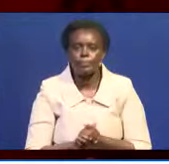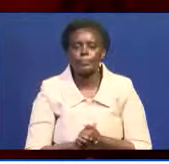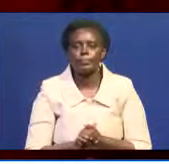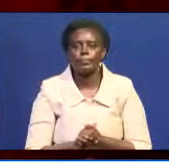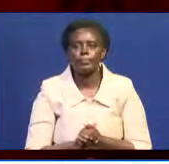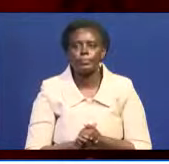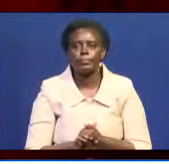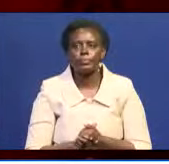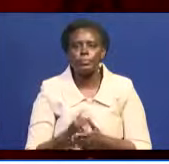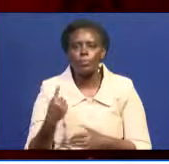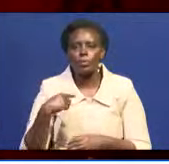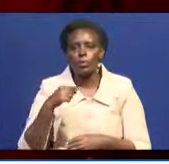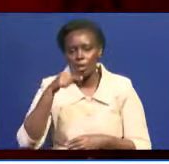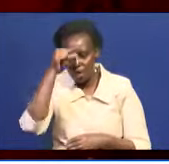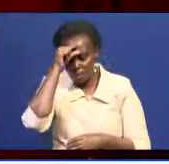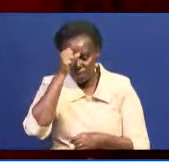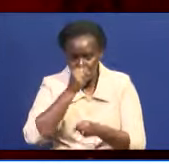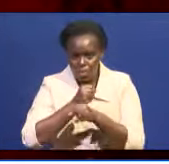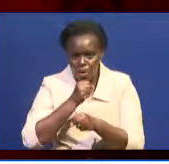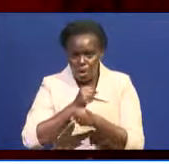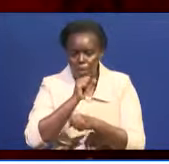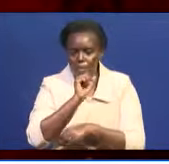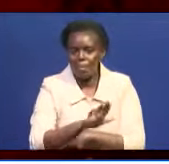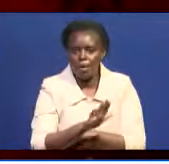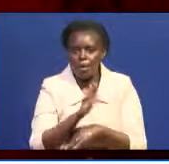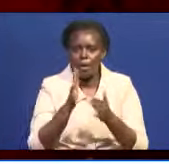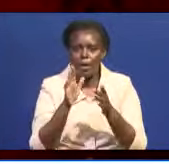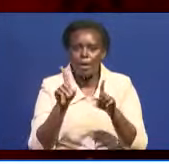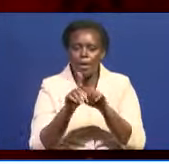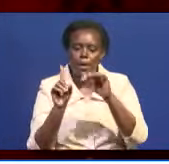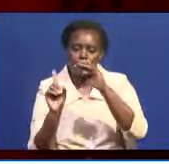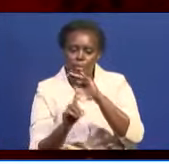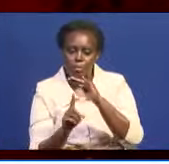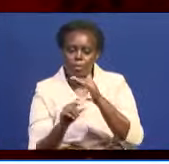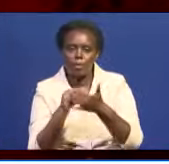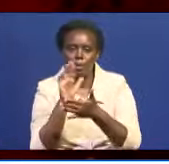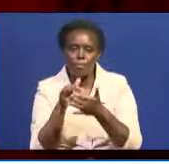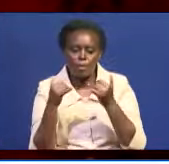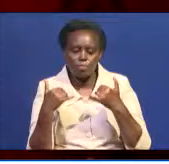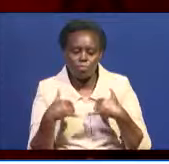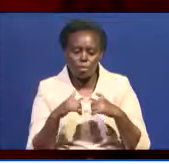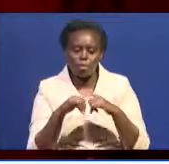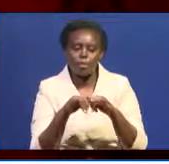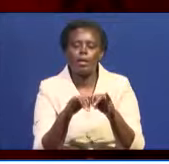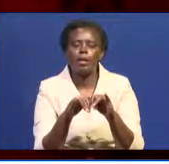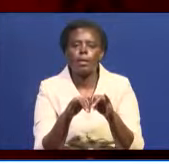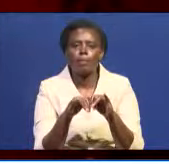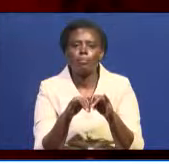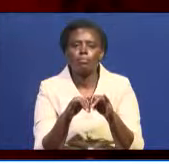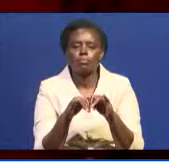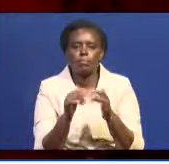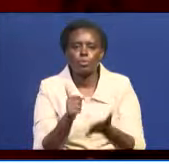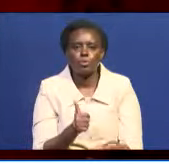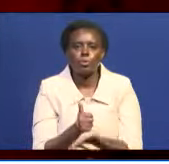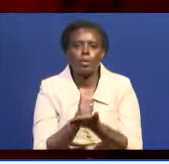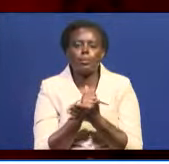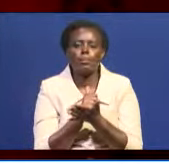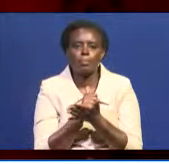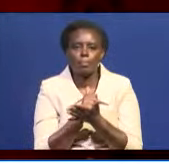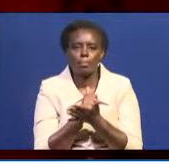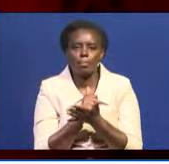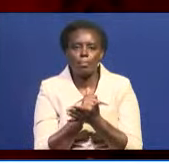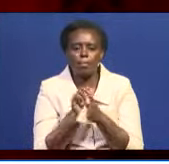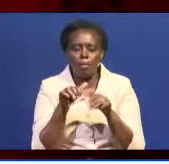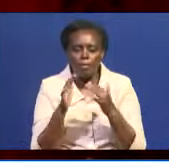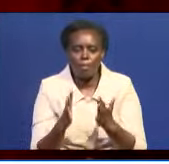what we did as a ministry in terms of trying to really come through for